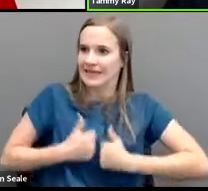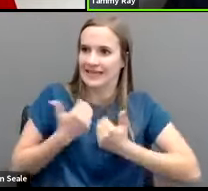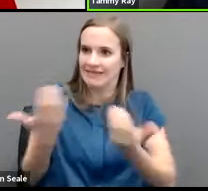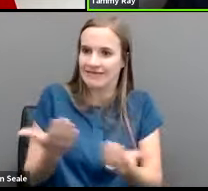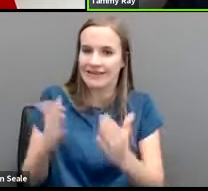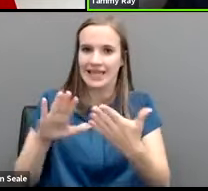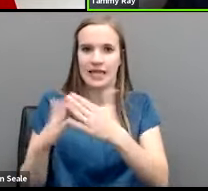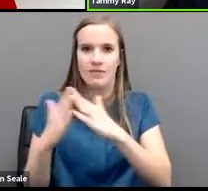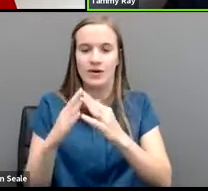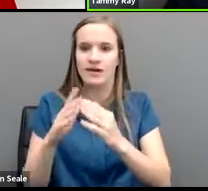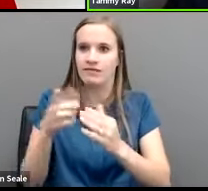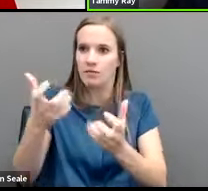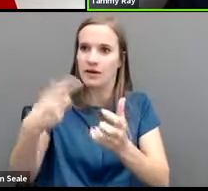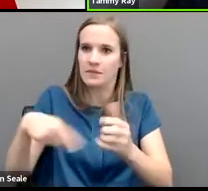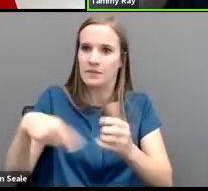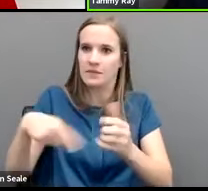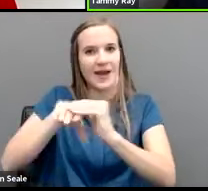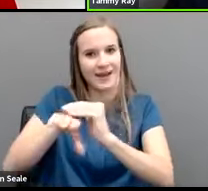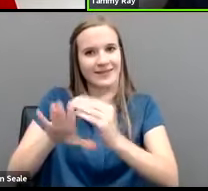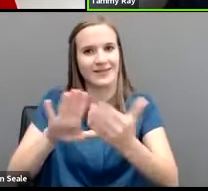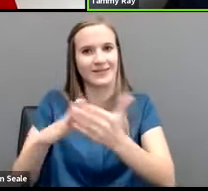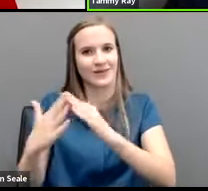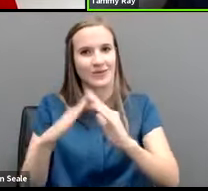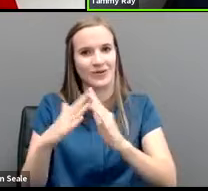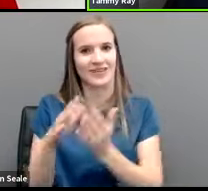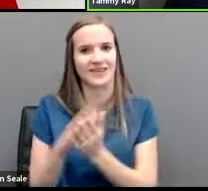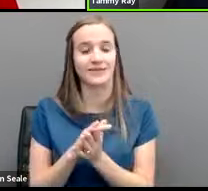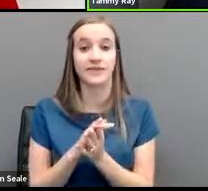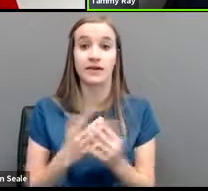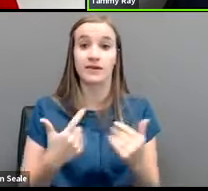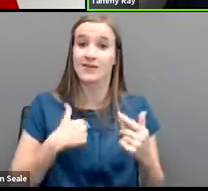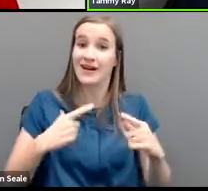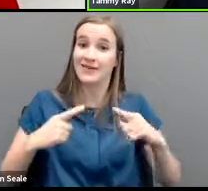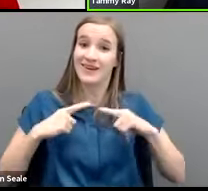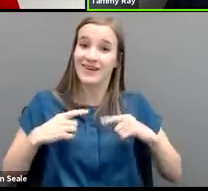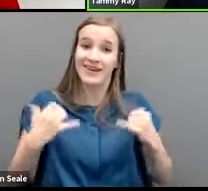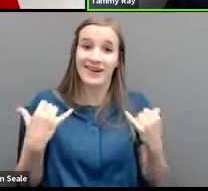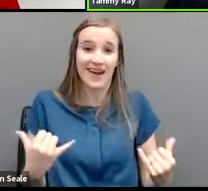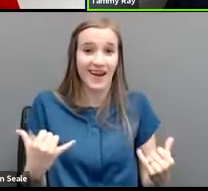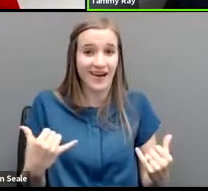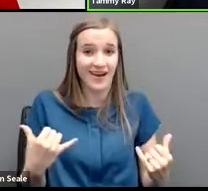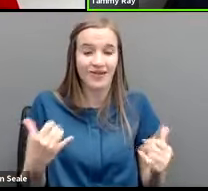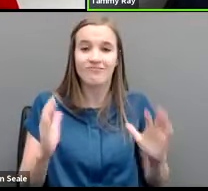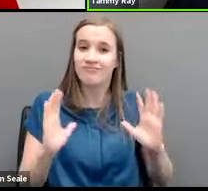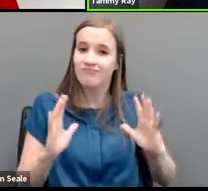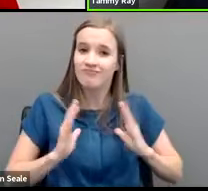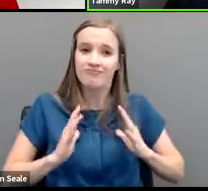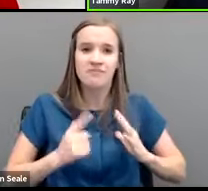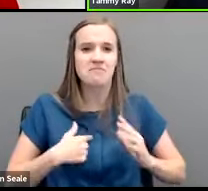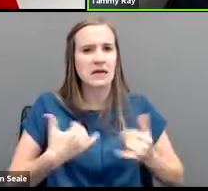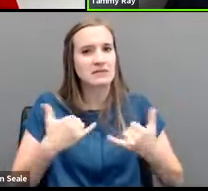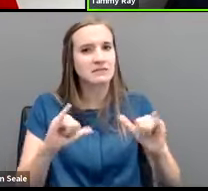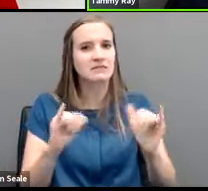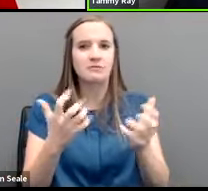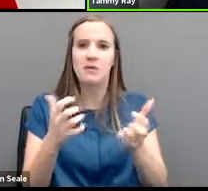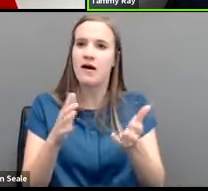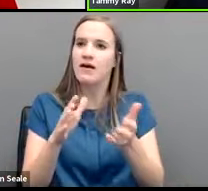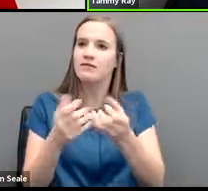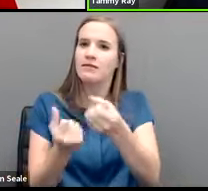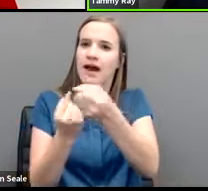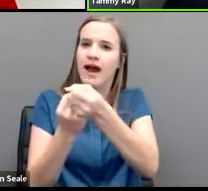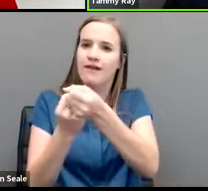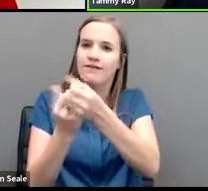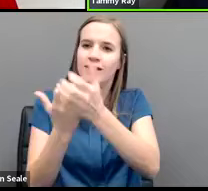I am retired, I do hope to continue to be an advocate for accessibility in the community,